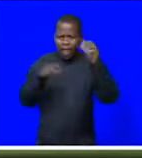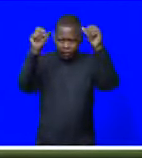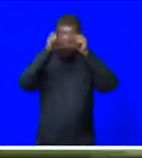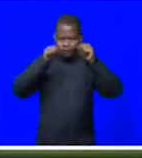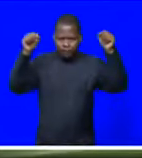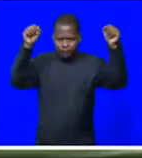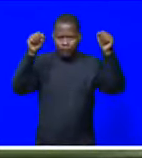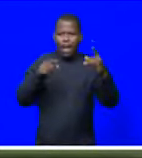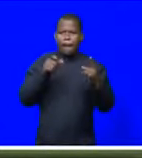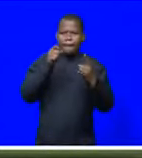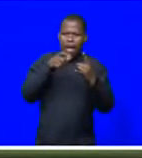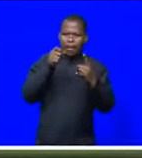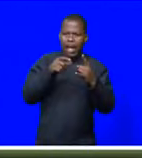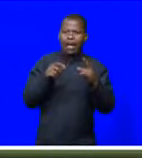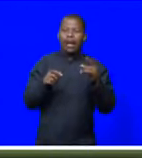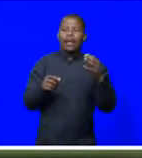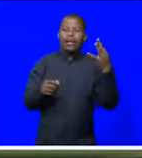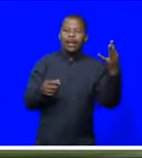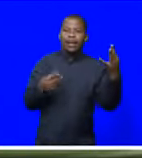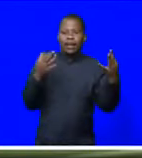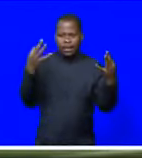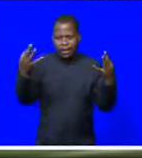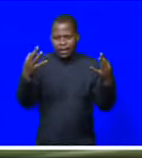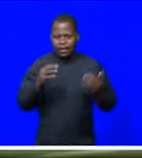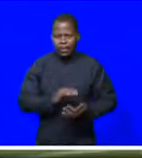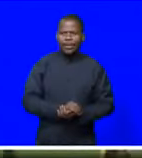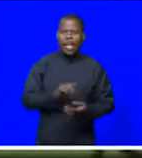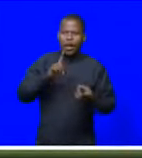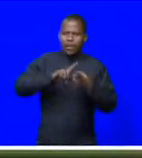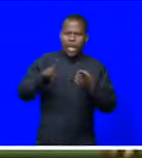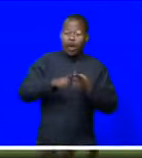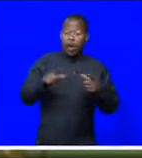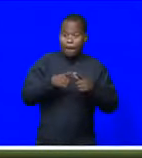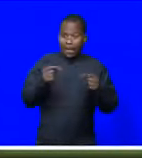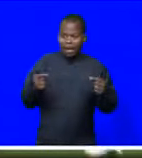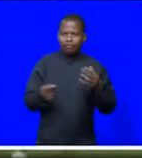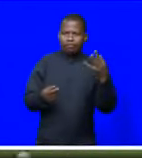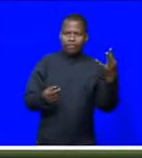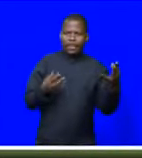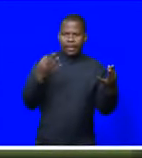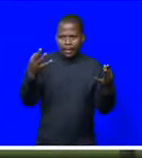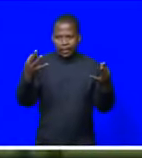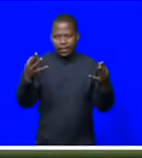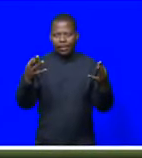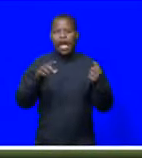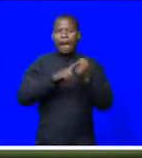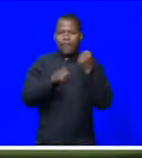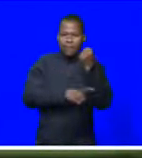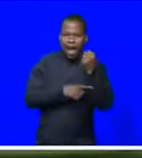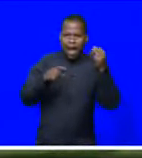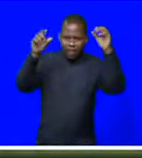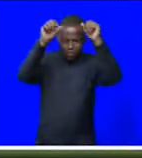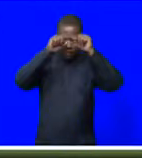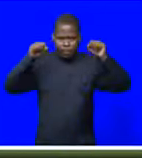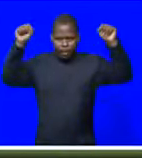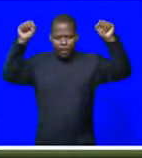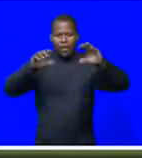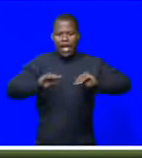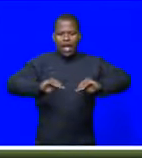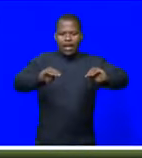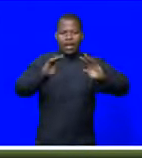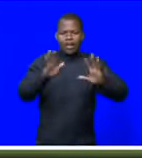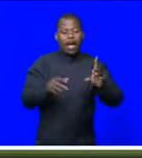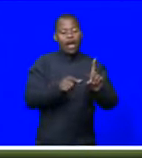from Pilani Mkondo and Kenneth Moloto, respectively. Note, Highlanders coach Selotsly Mosala saying